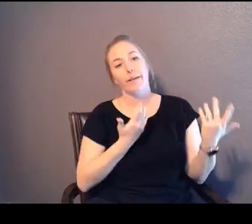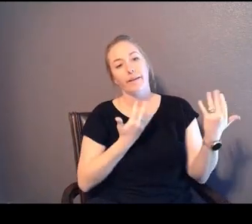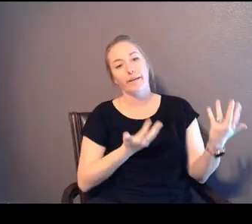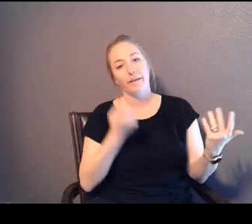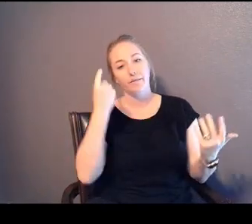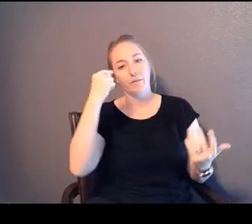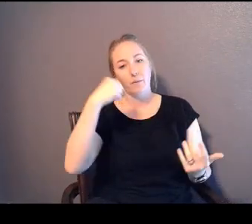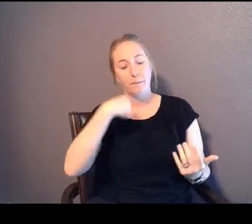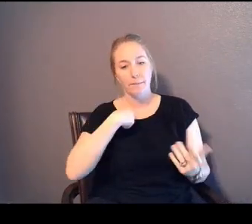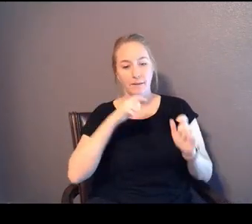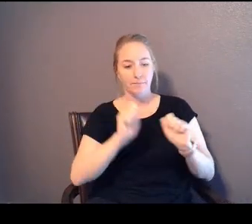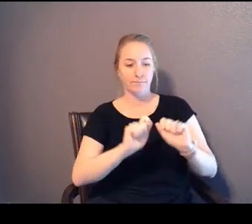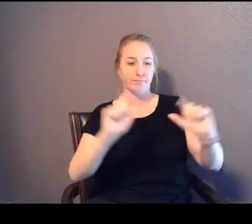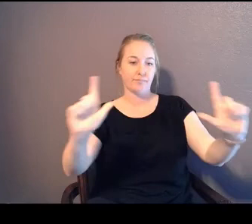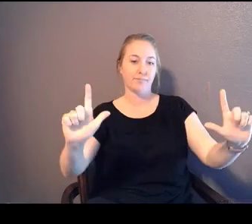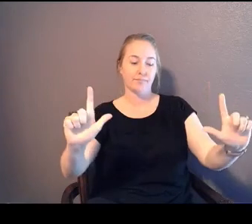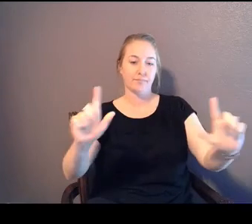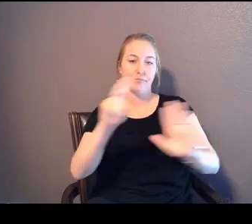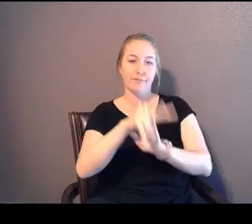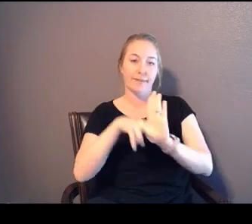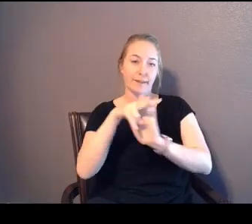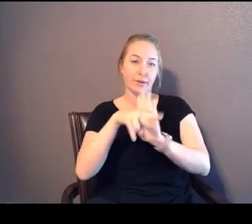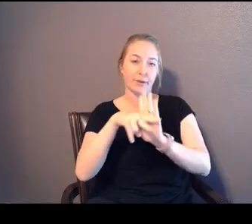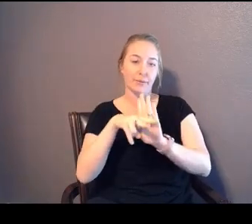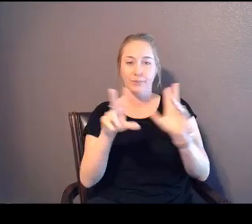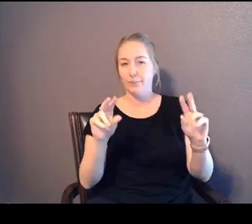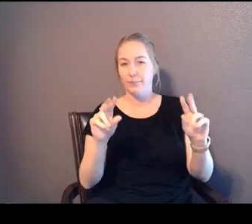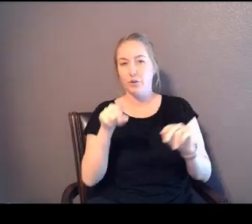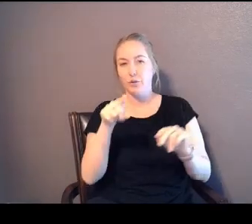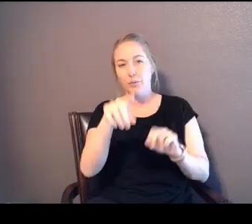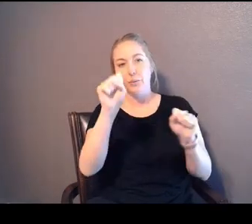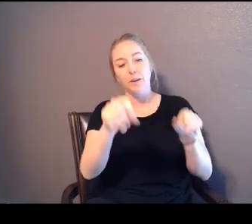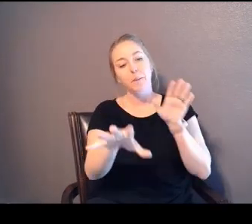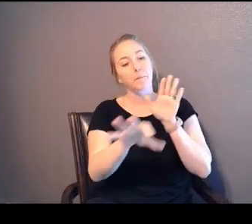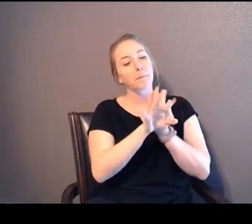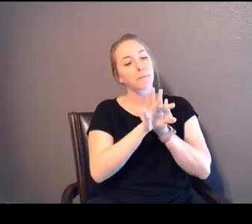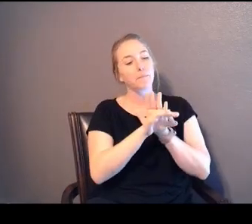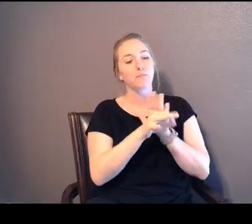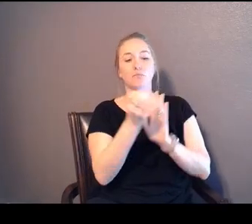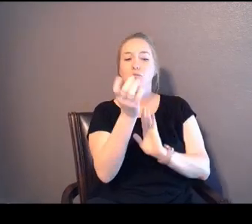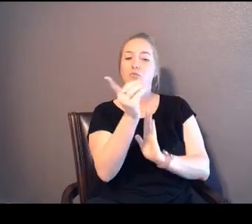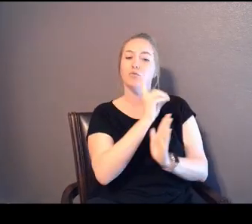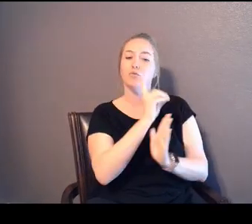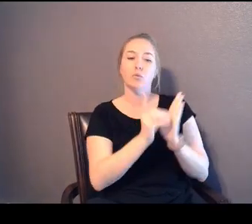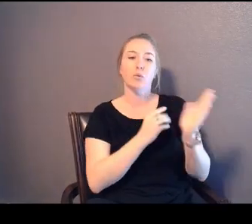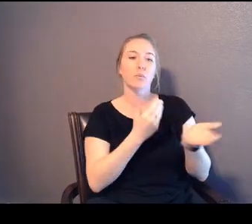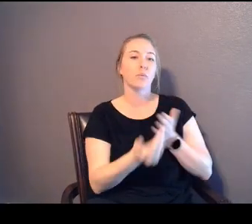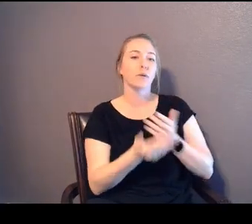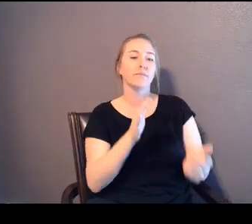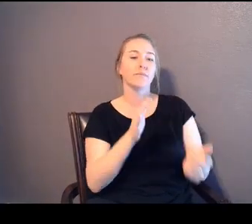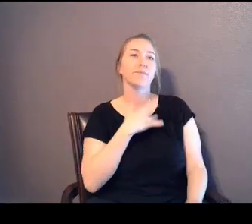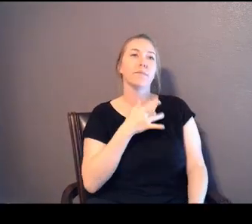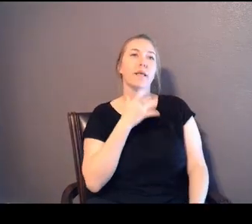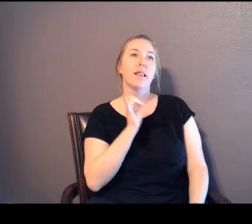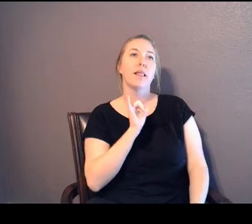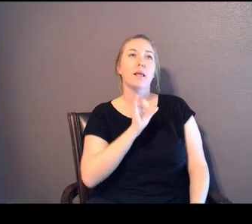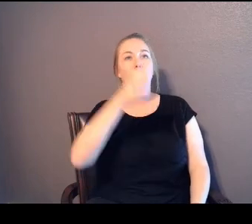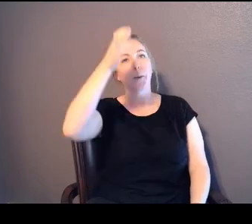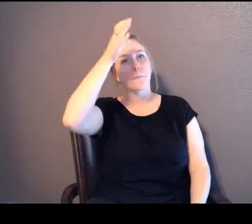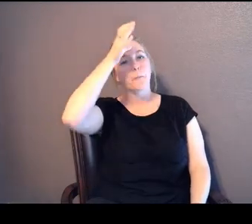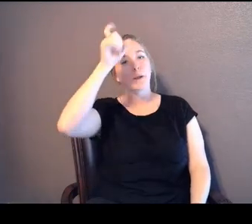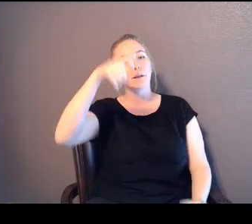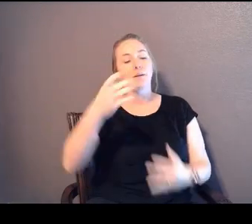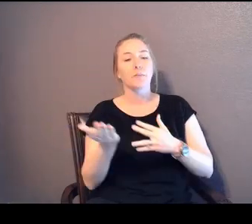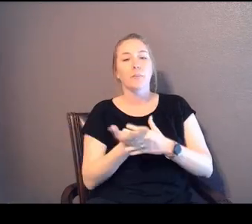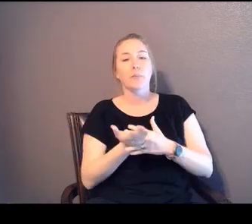or a video from me. You can just get drawing whenever you feel like your brain might need a break from something else,